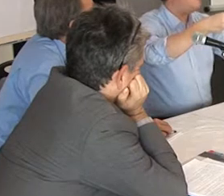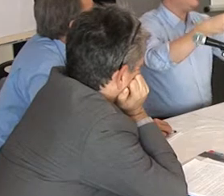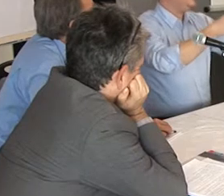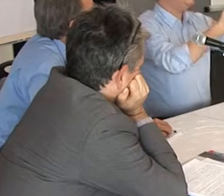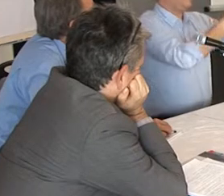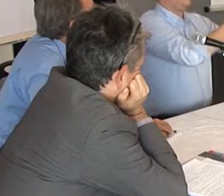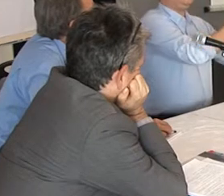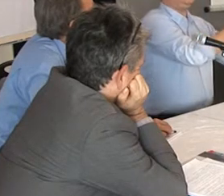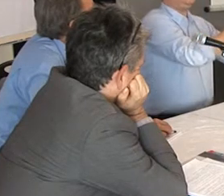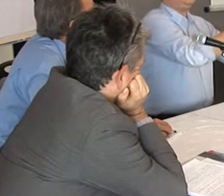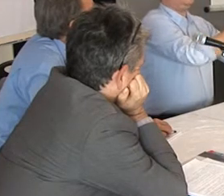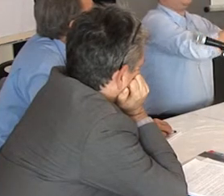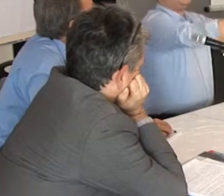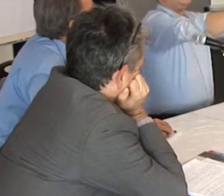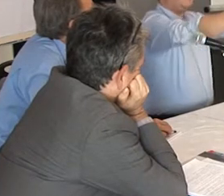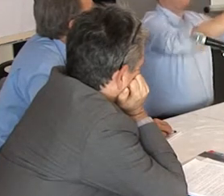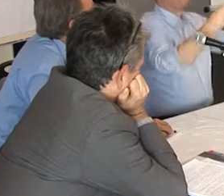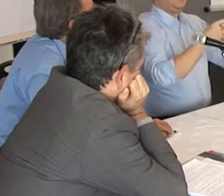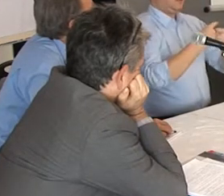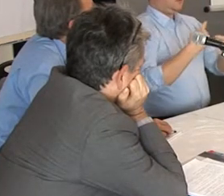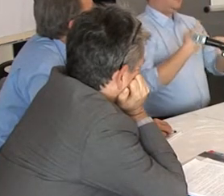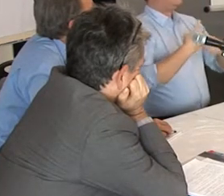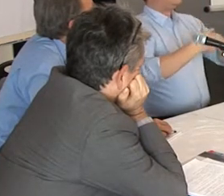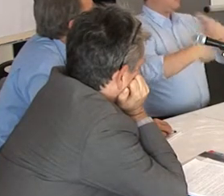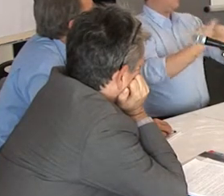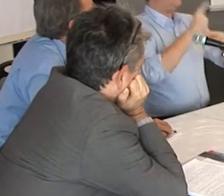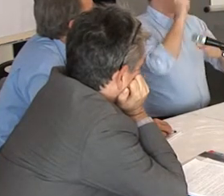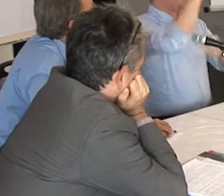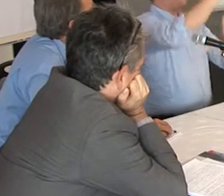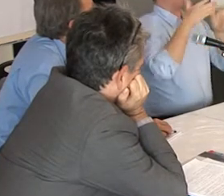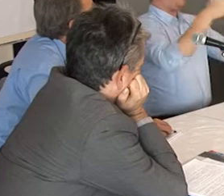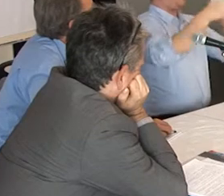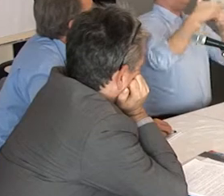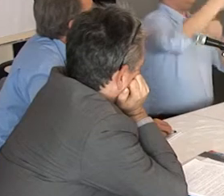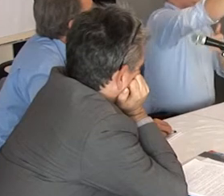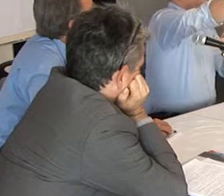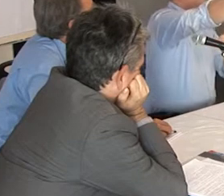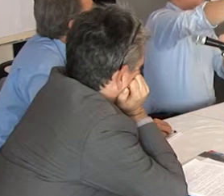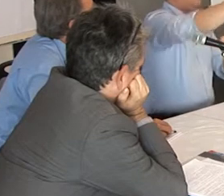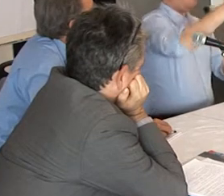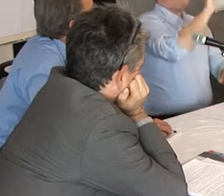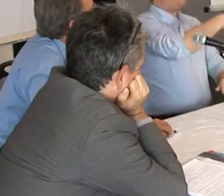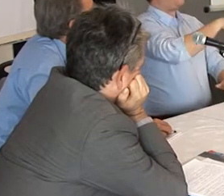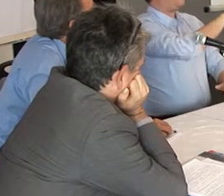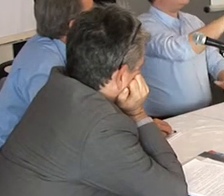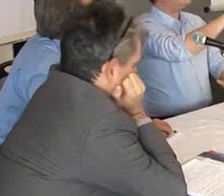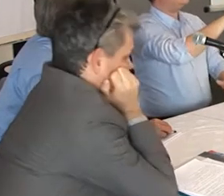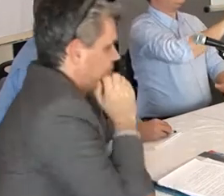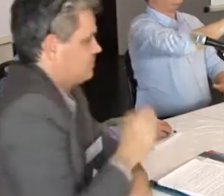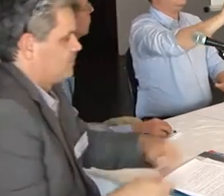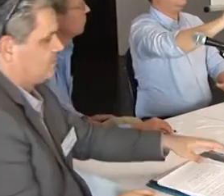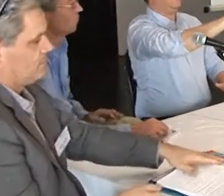sure that in the future there'll be other solutions because of this project, but there's still a long way to